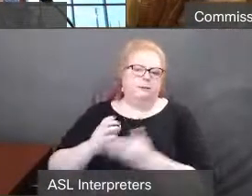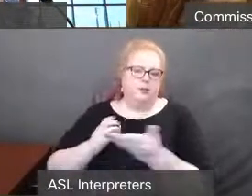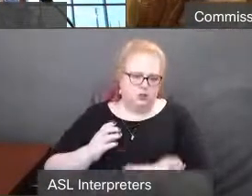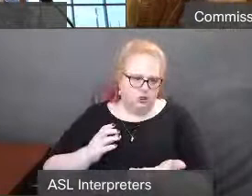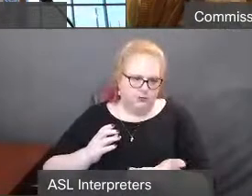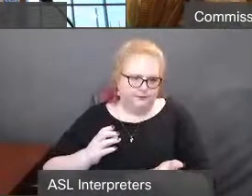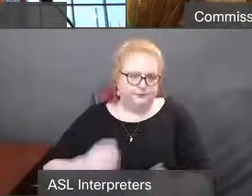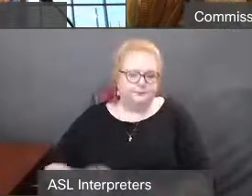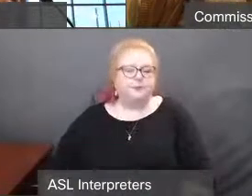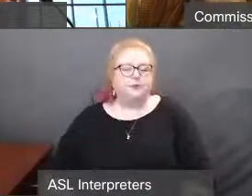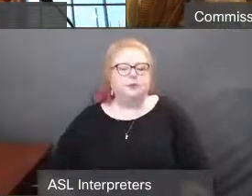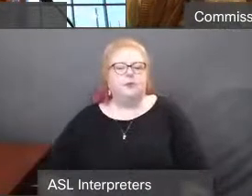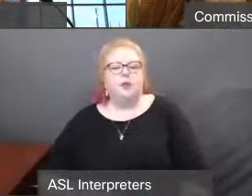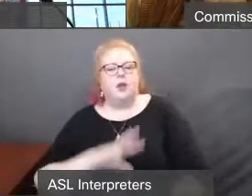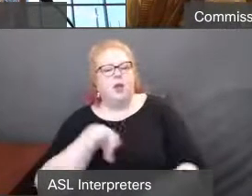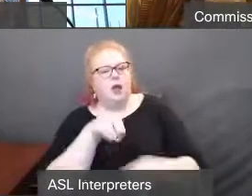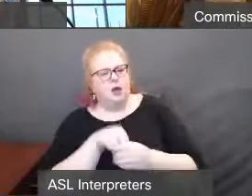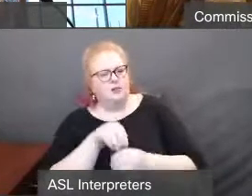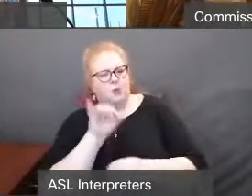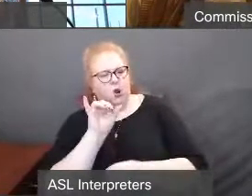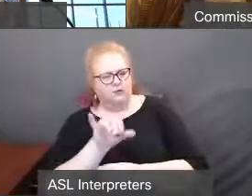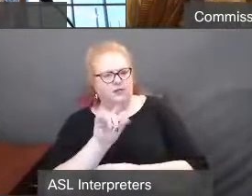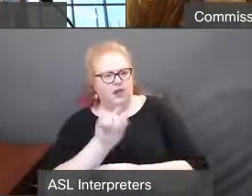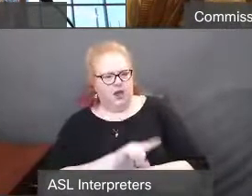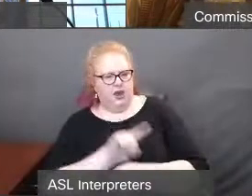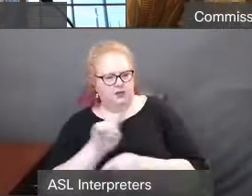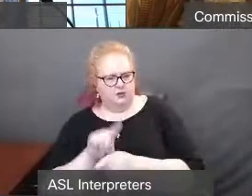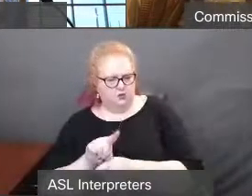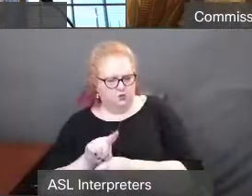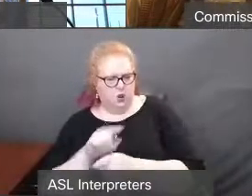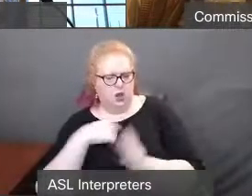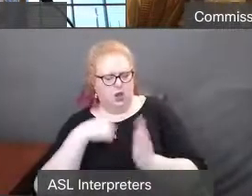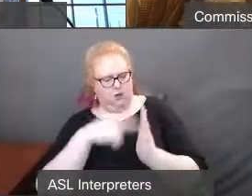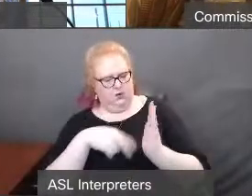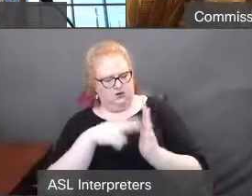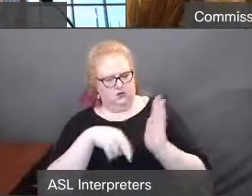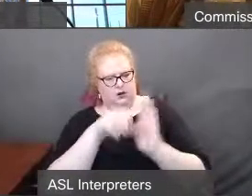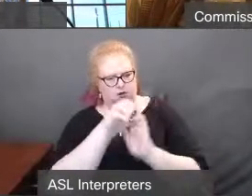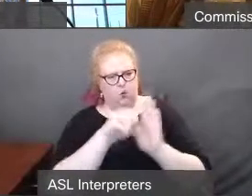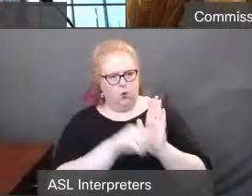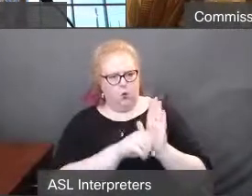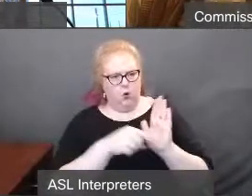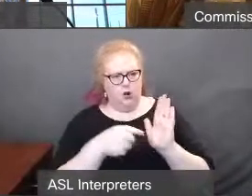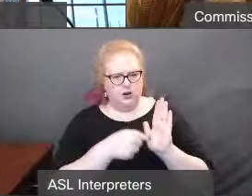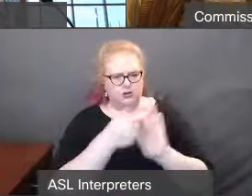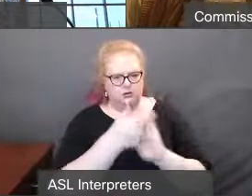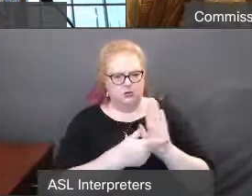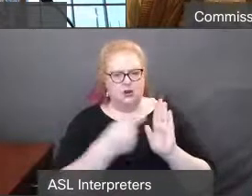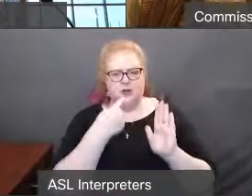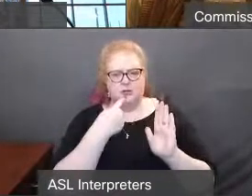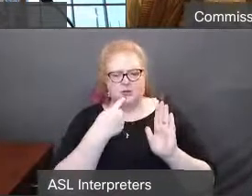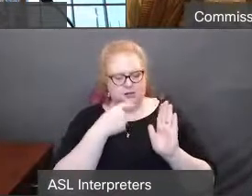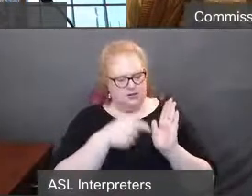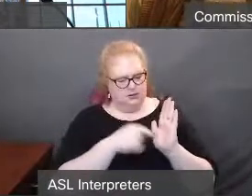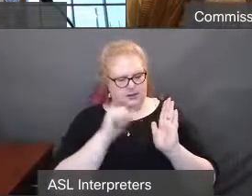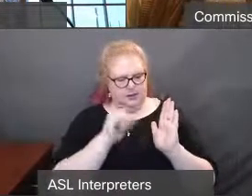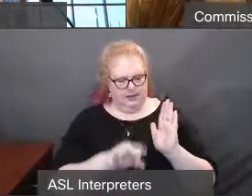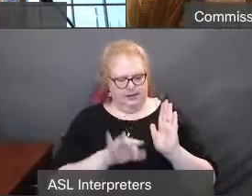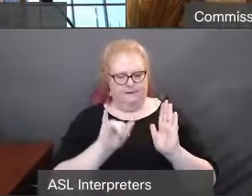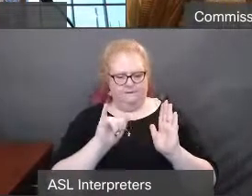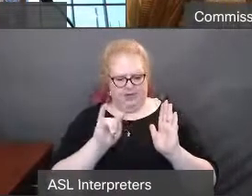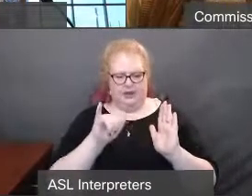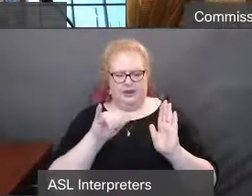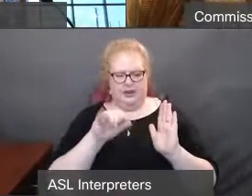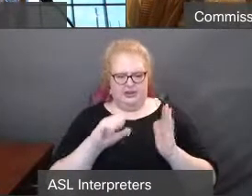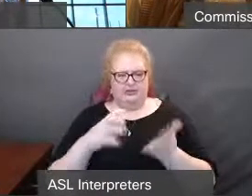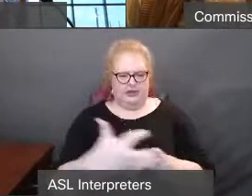part of that, it seems like when I was reading the ordinance, if the land is excavated and graded, but it's never,